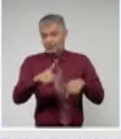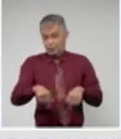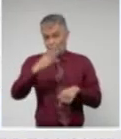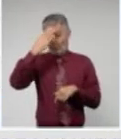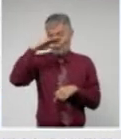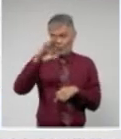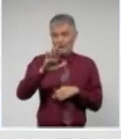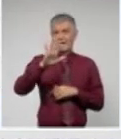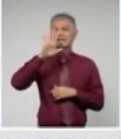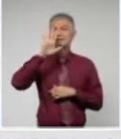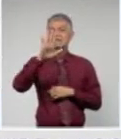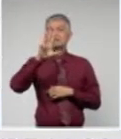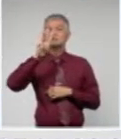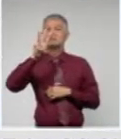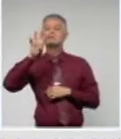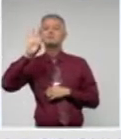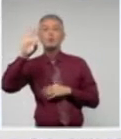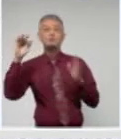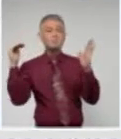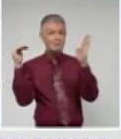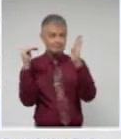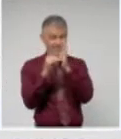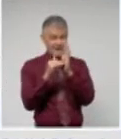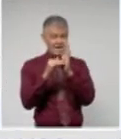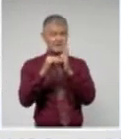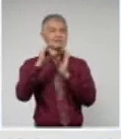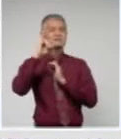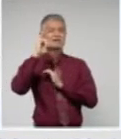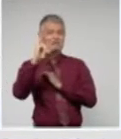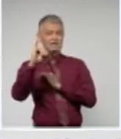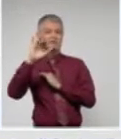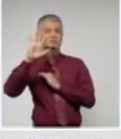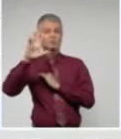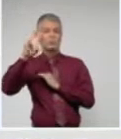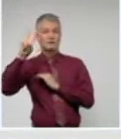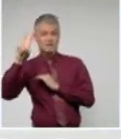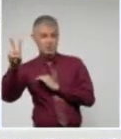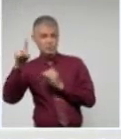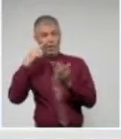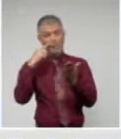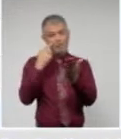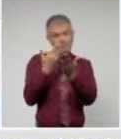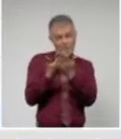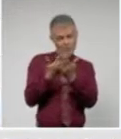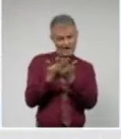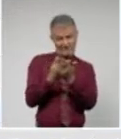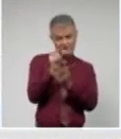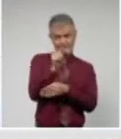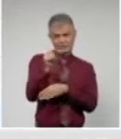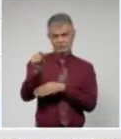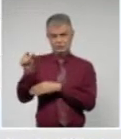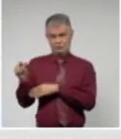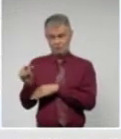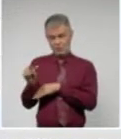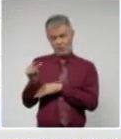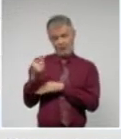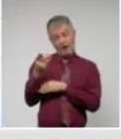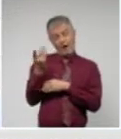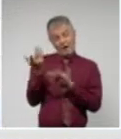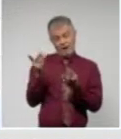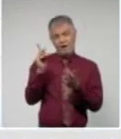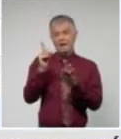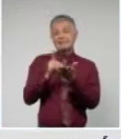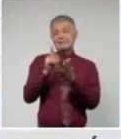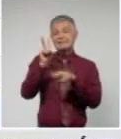36 people. This brings the total number of samples processed in the entire country since the